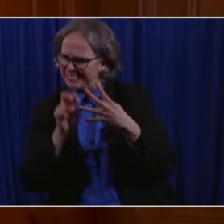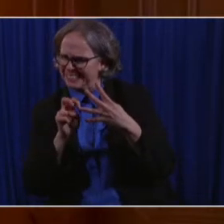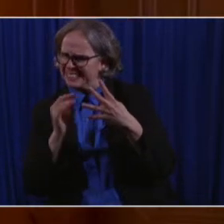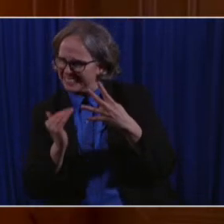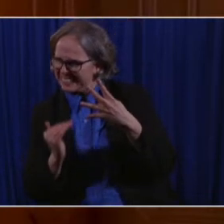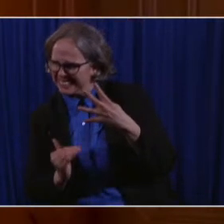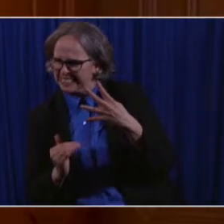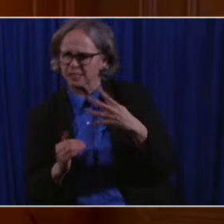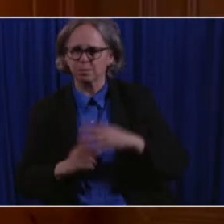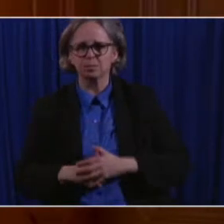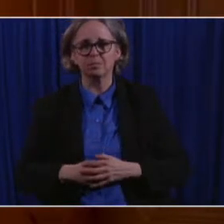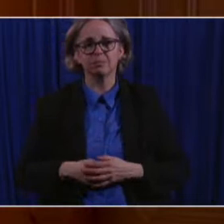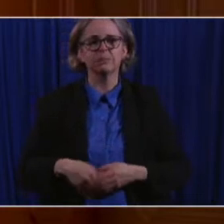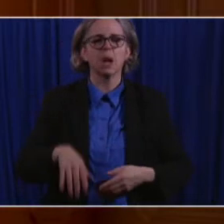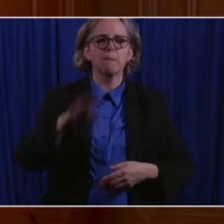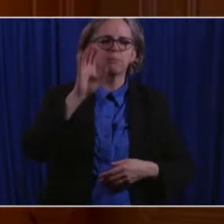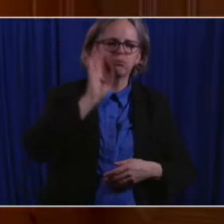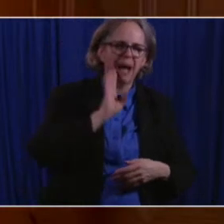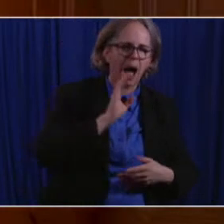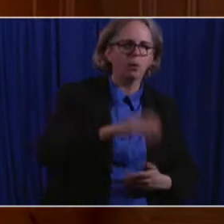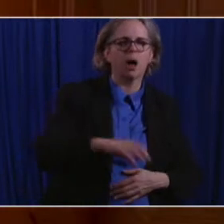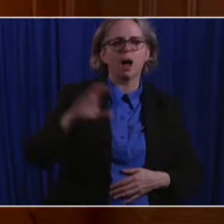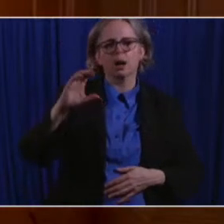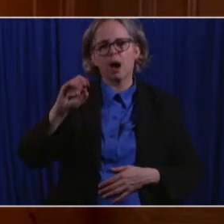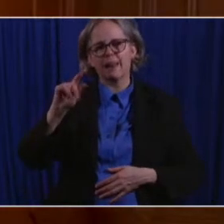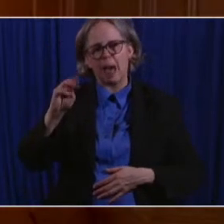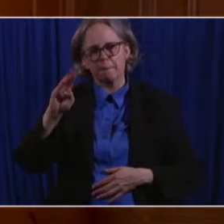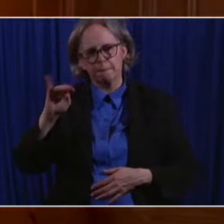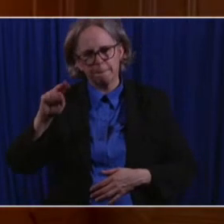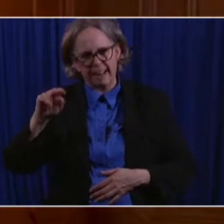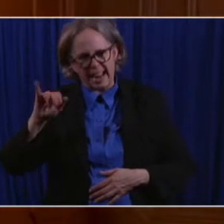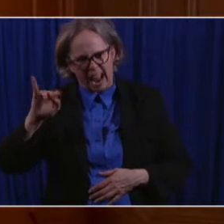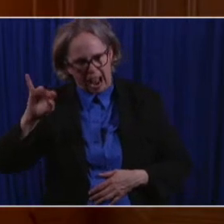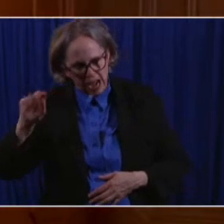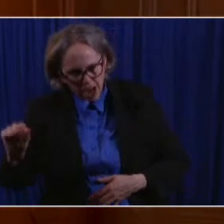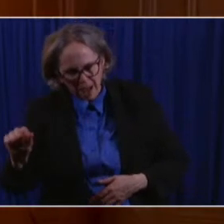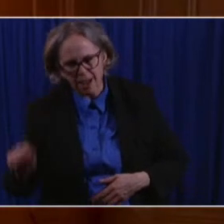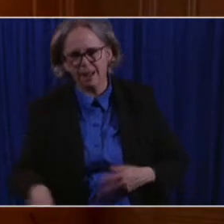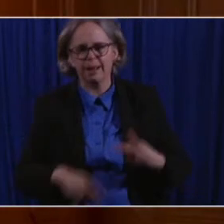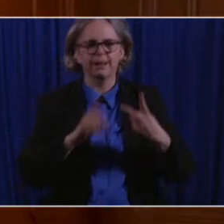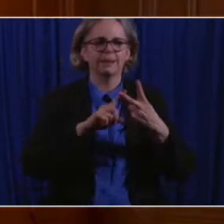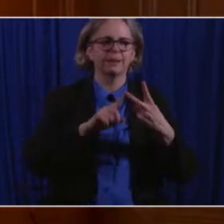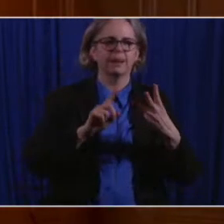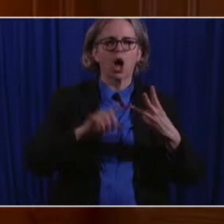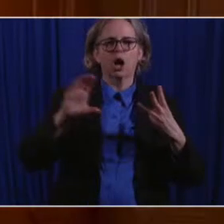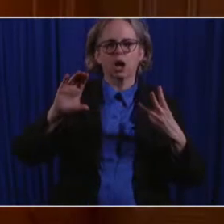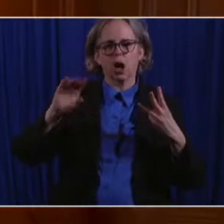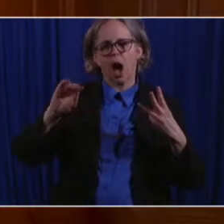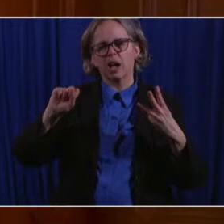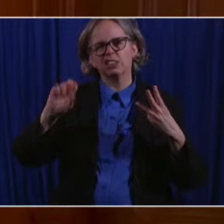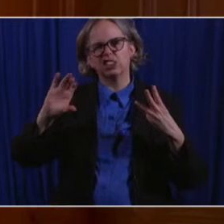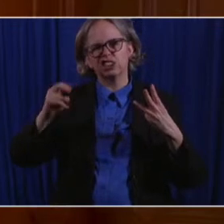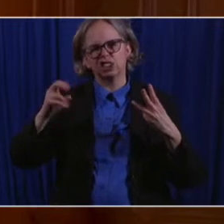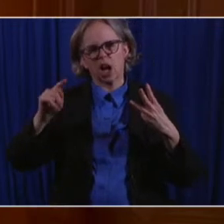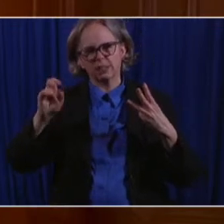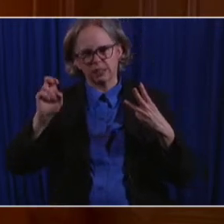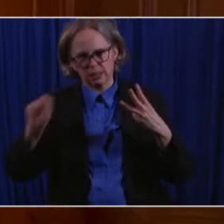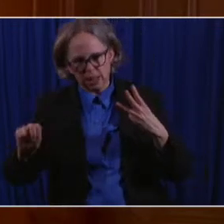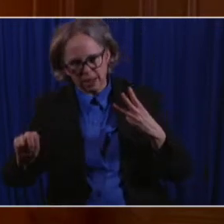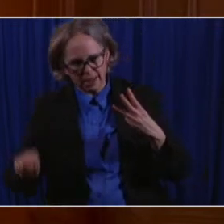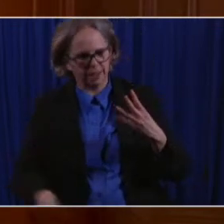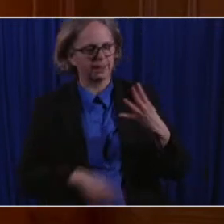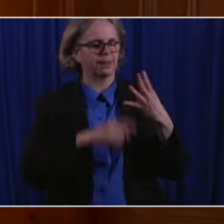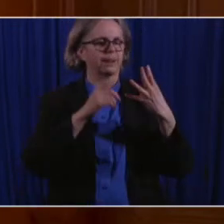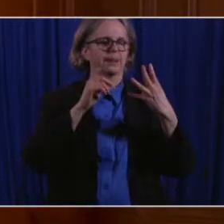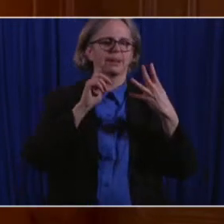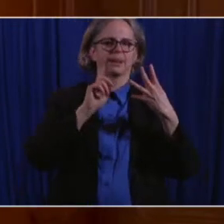Brown, Columbiana, Coshocton, Fulton, Lawrence, and Logan. Holmes and Van Wert counties dropped from